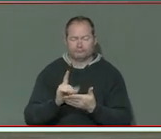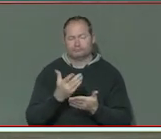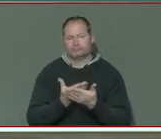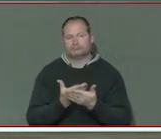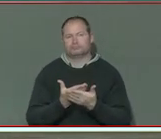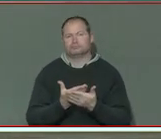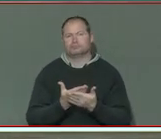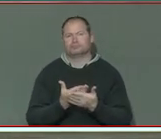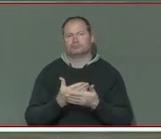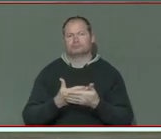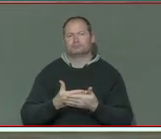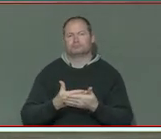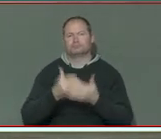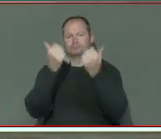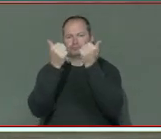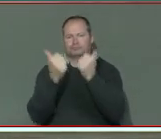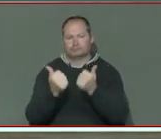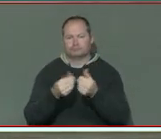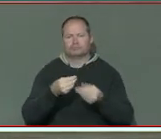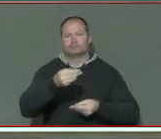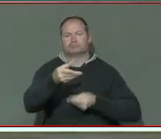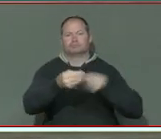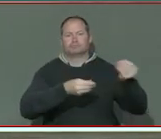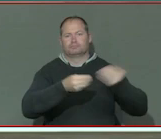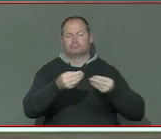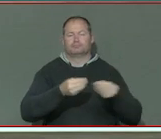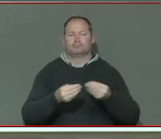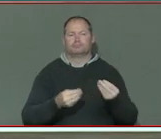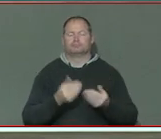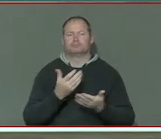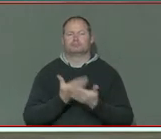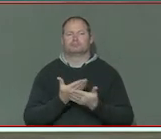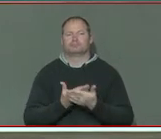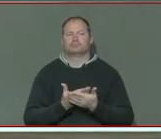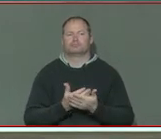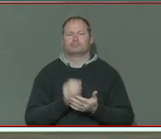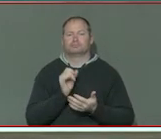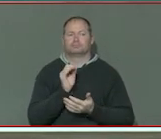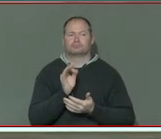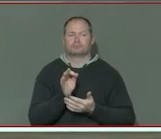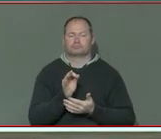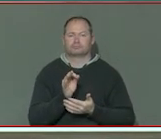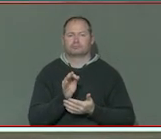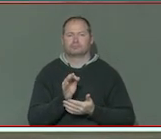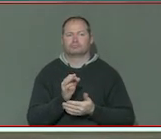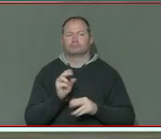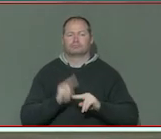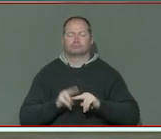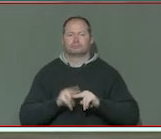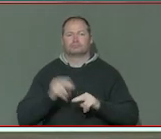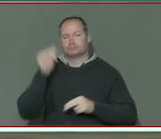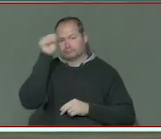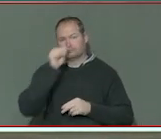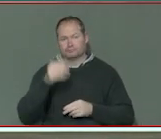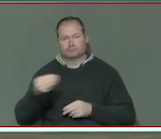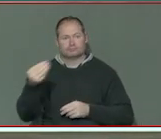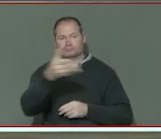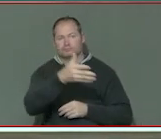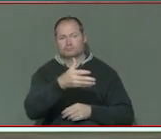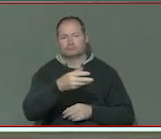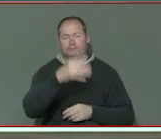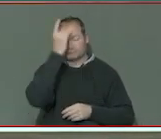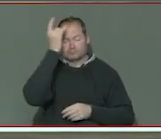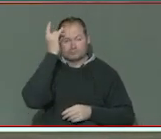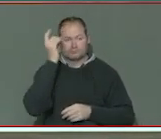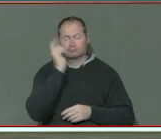promptly. If I sell on February, my statements for February only goes out in April. They won't pay you in March. So